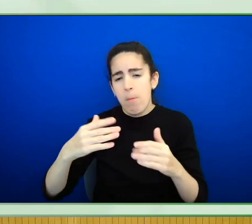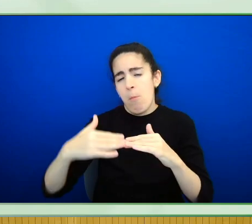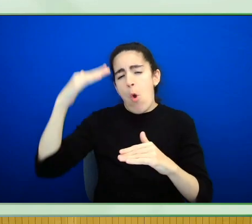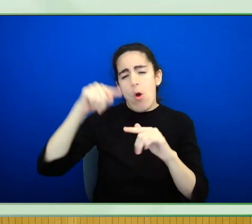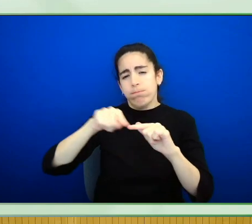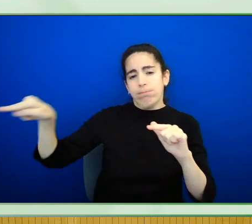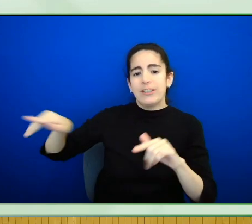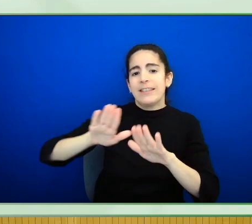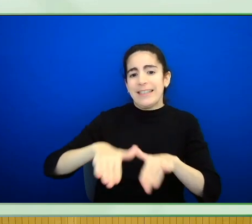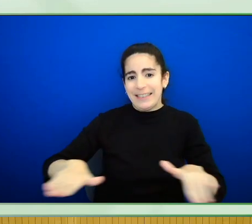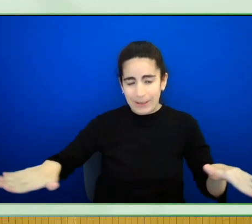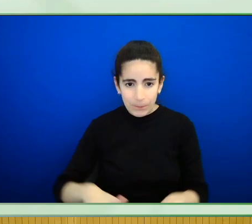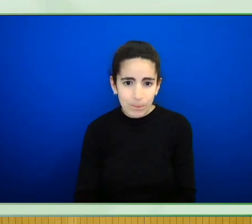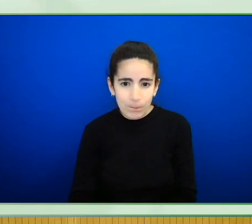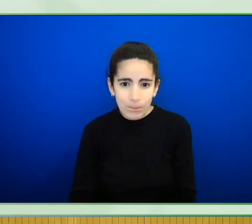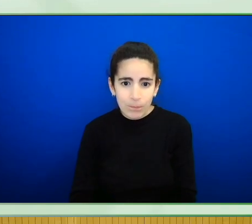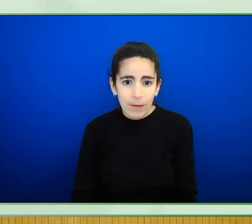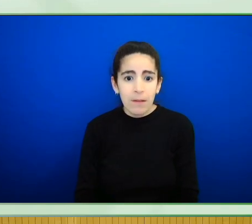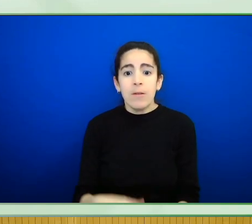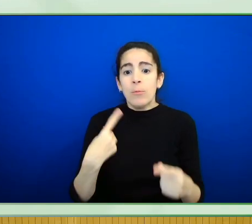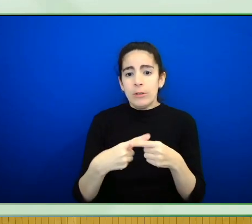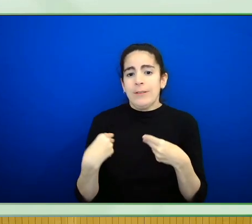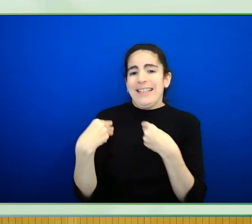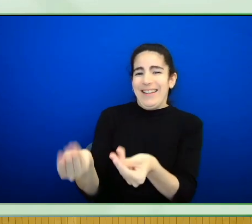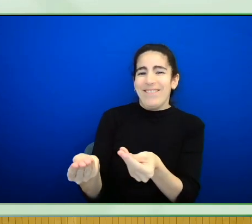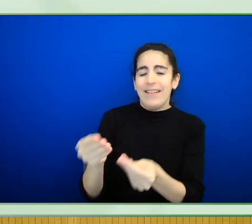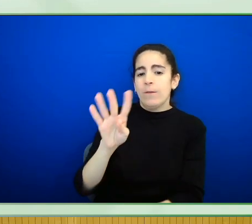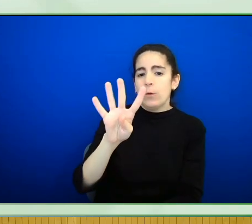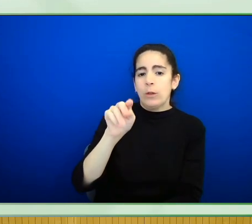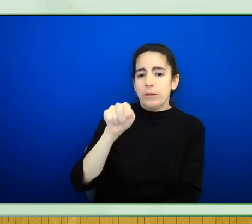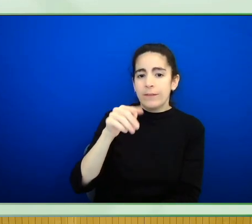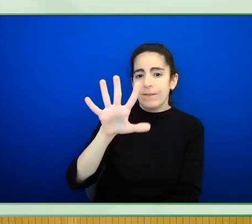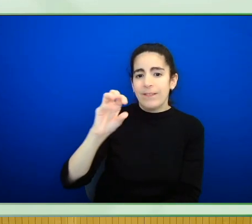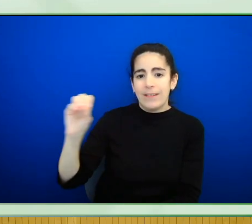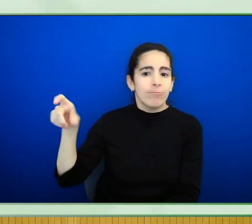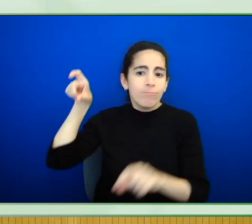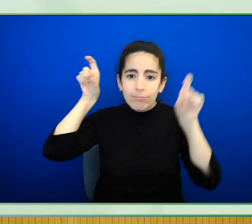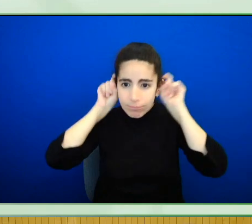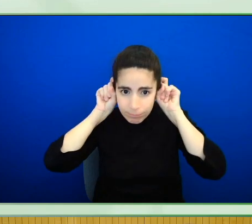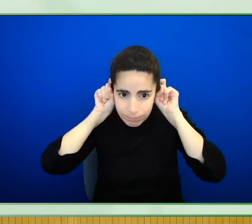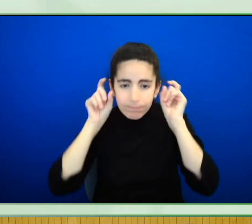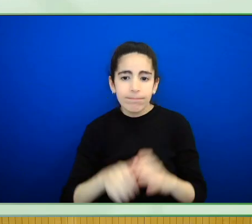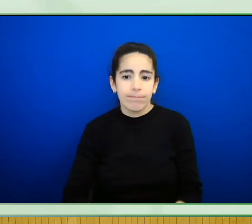hearing aids, and we are working across 7 regions in the country.